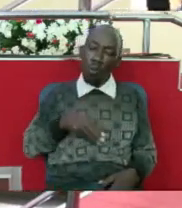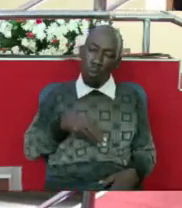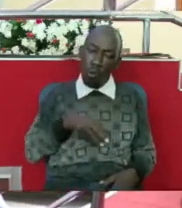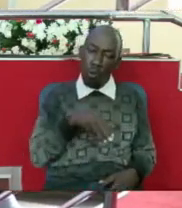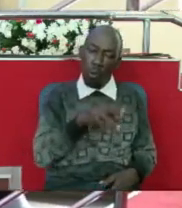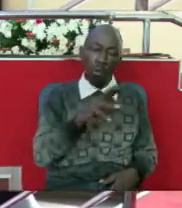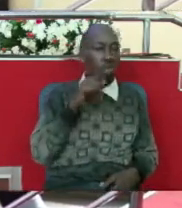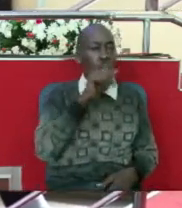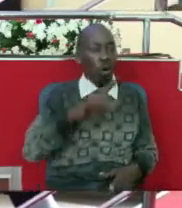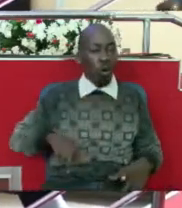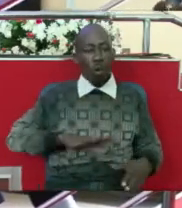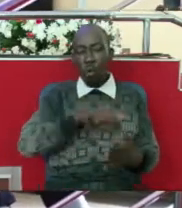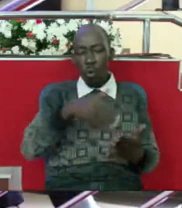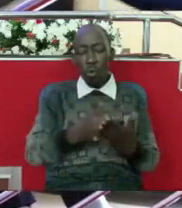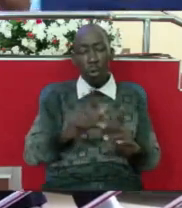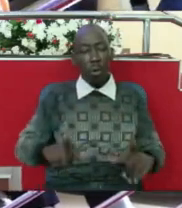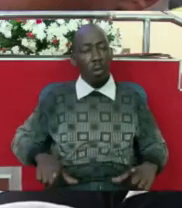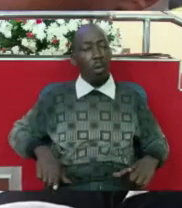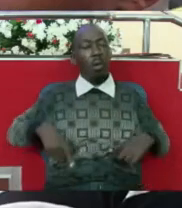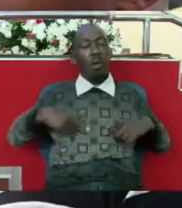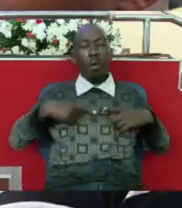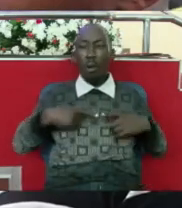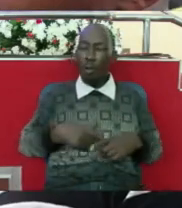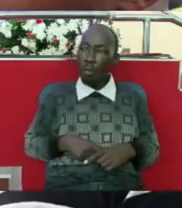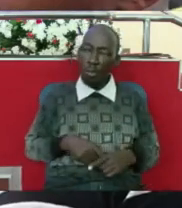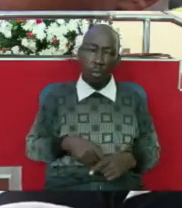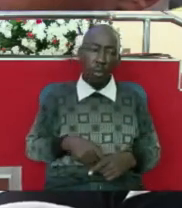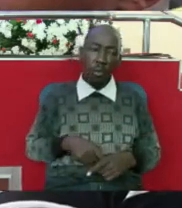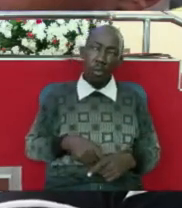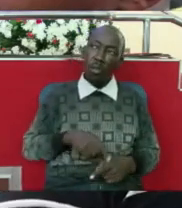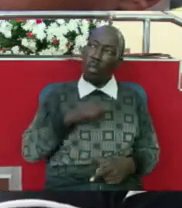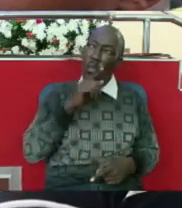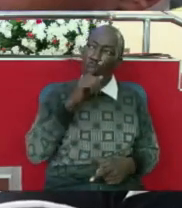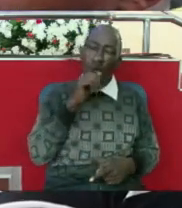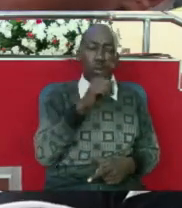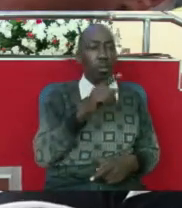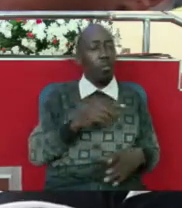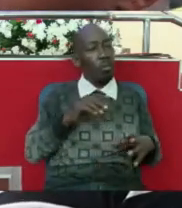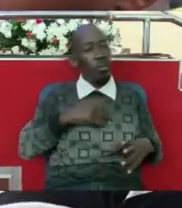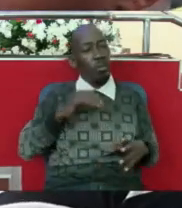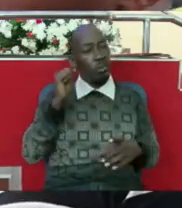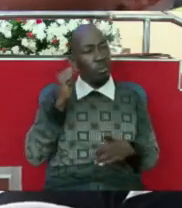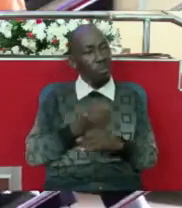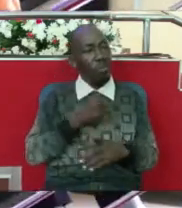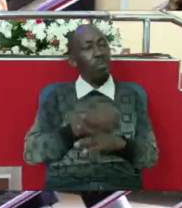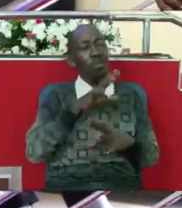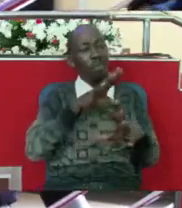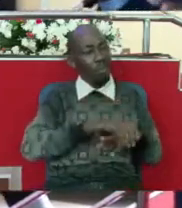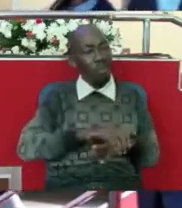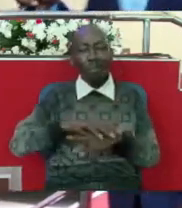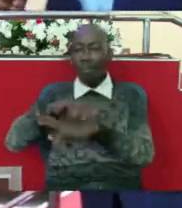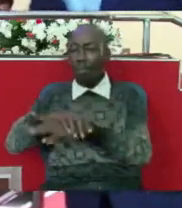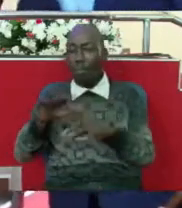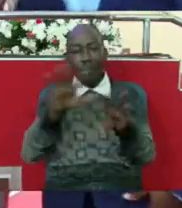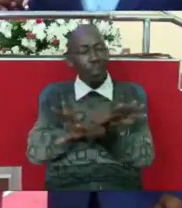life. Na shetani atakufanya unashughulika miaka yako yote. To accumulate as much stuff as you can. Ukaweze kumiliki vitu mingi ambavyo